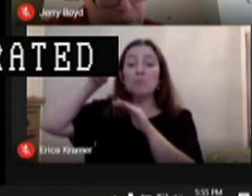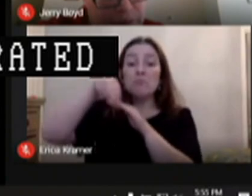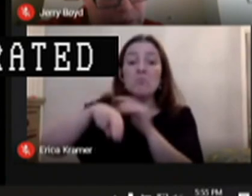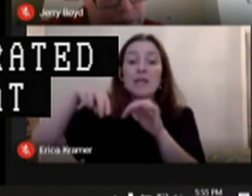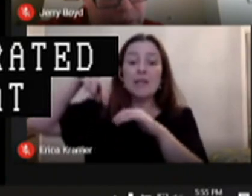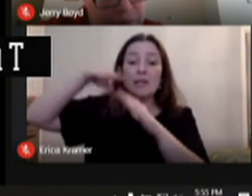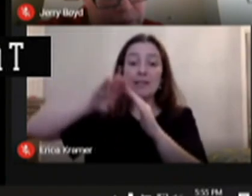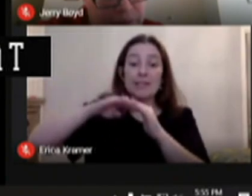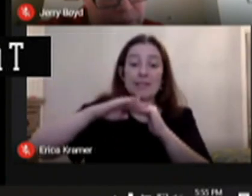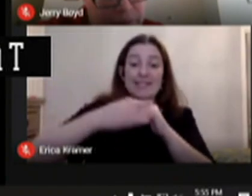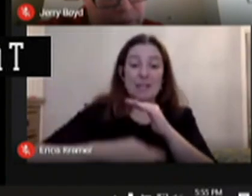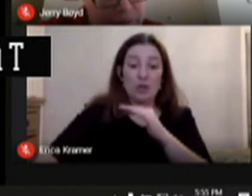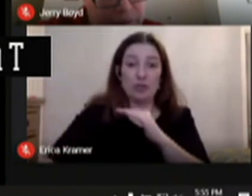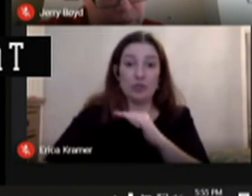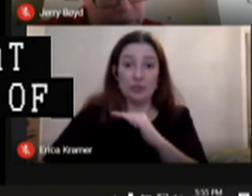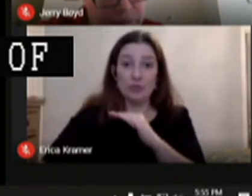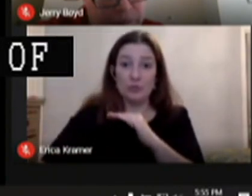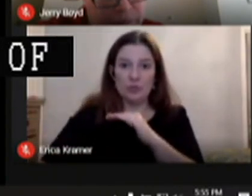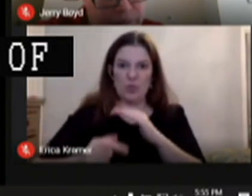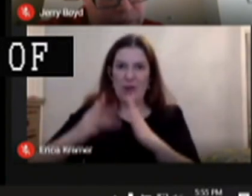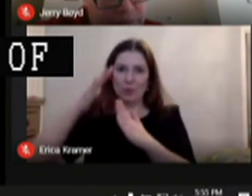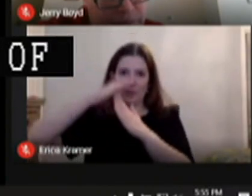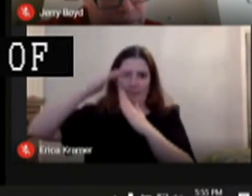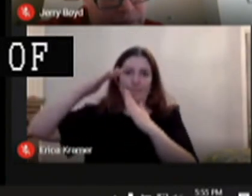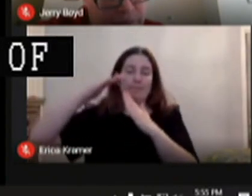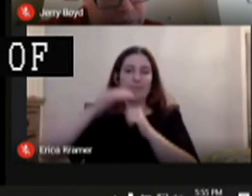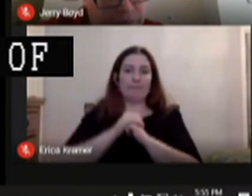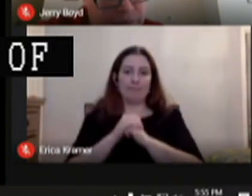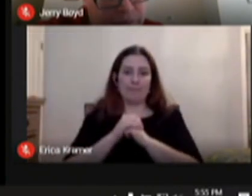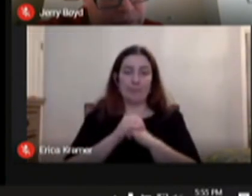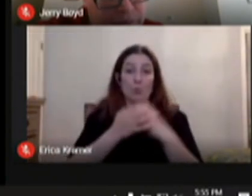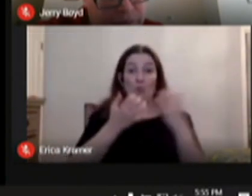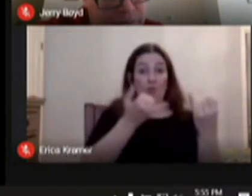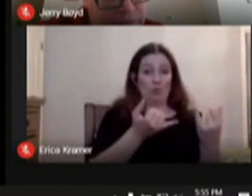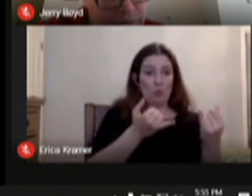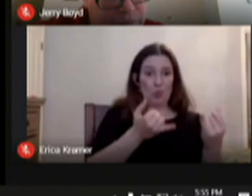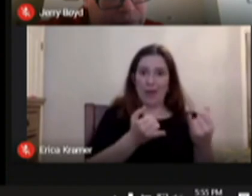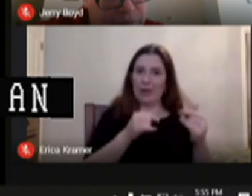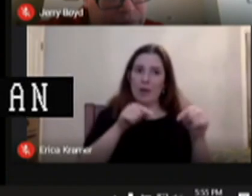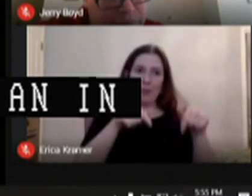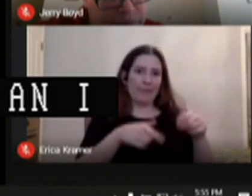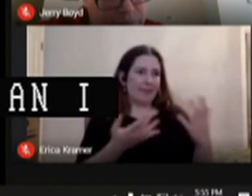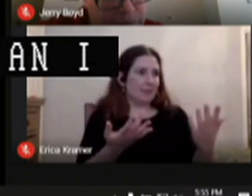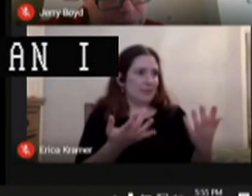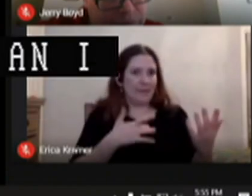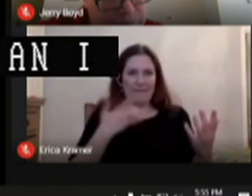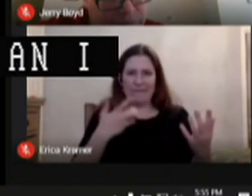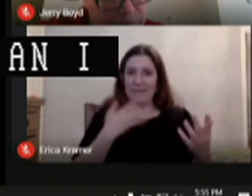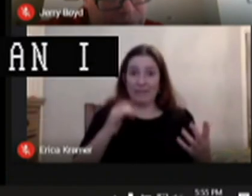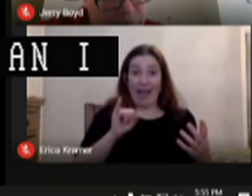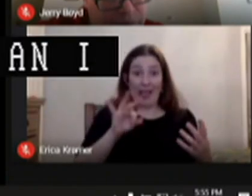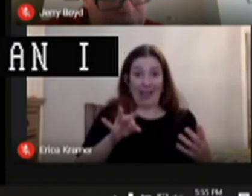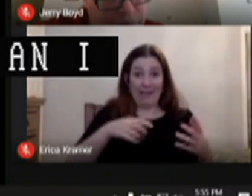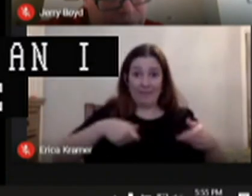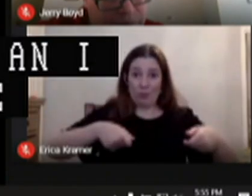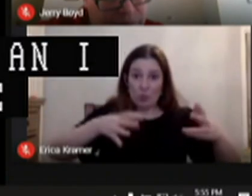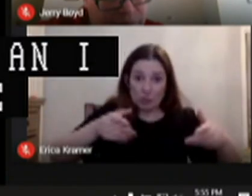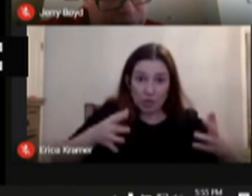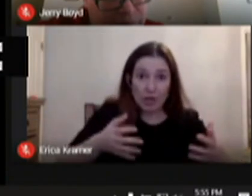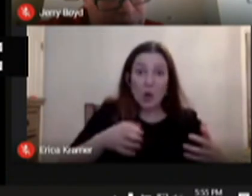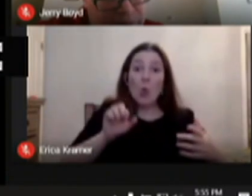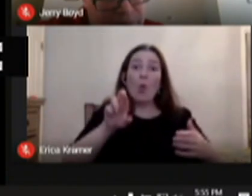of the building today. So right now, this is again an inaccessible route to those using wheels or pushing